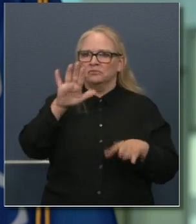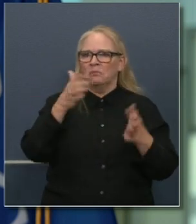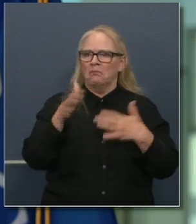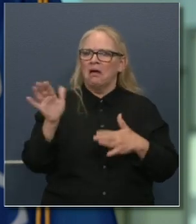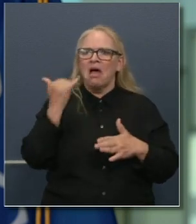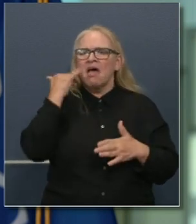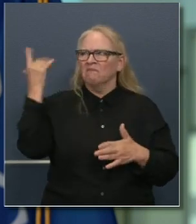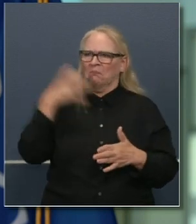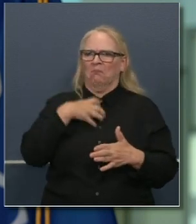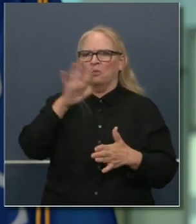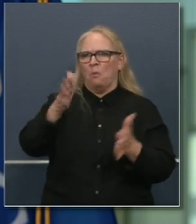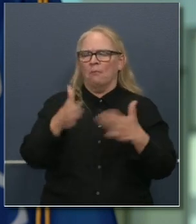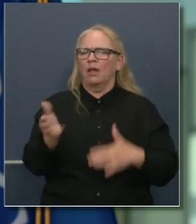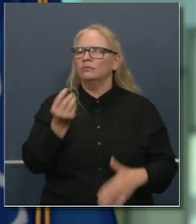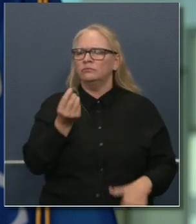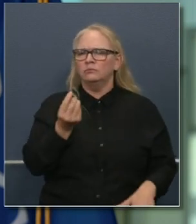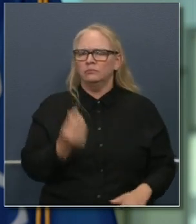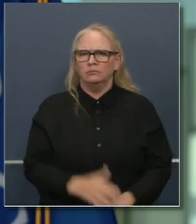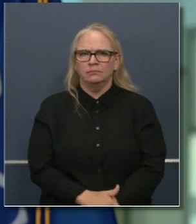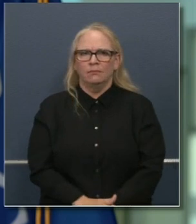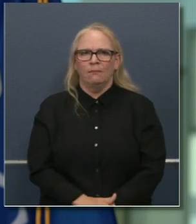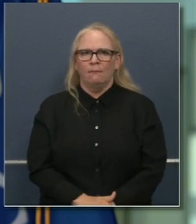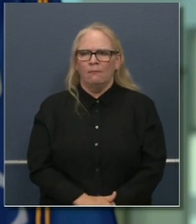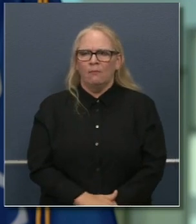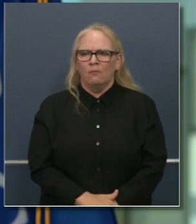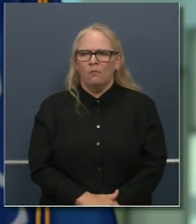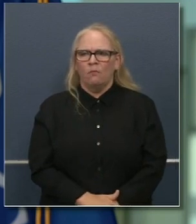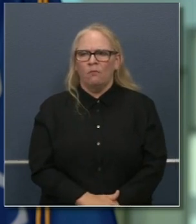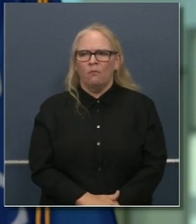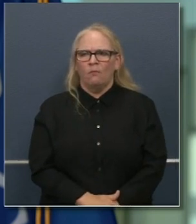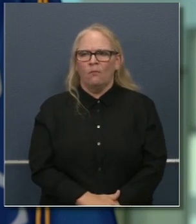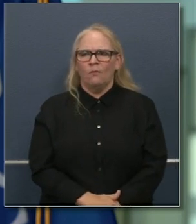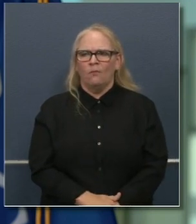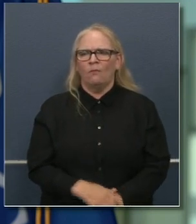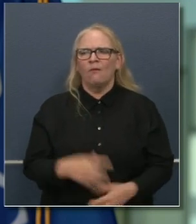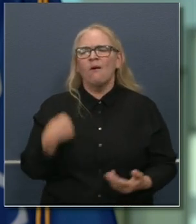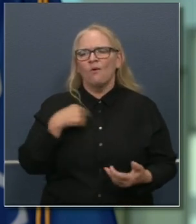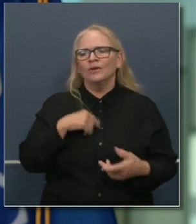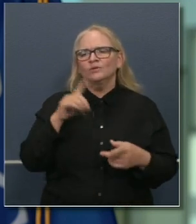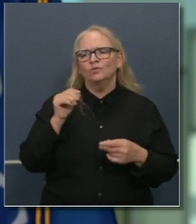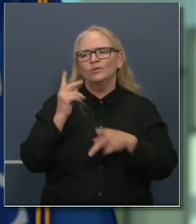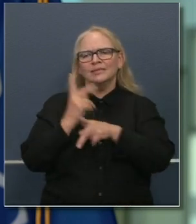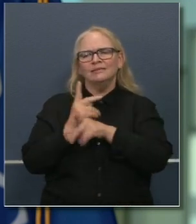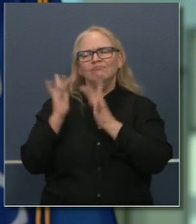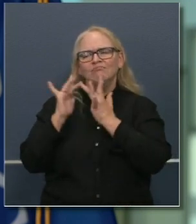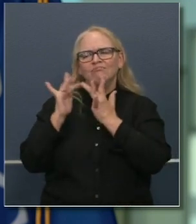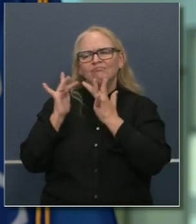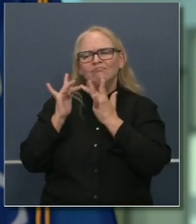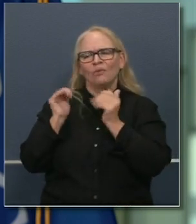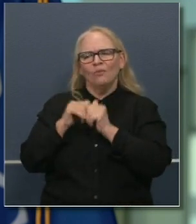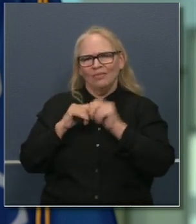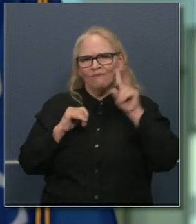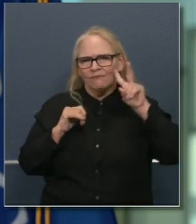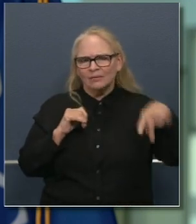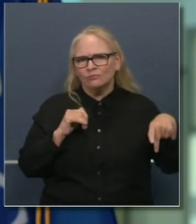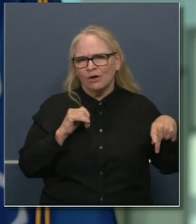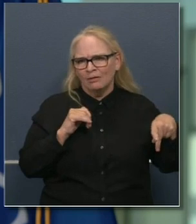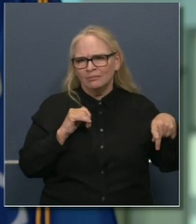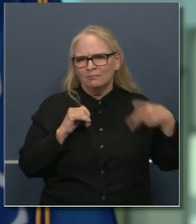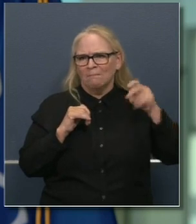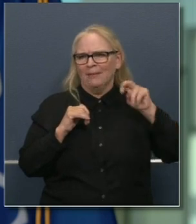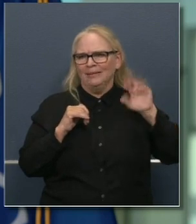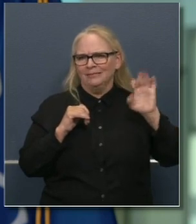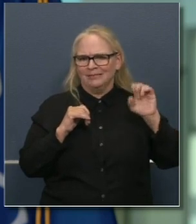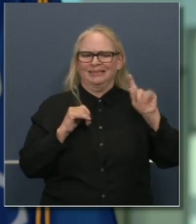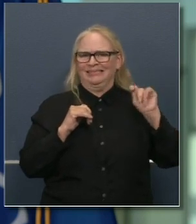Yeah, we've been constantly in contact with members of the task force, the vice president, directly, not just individual members of